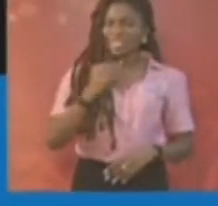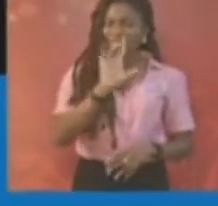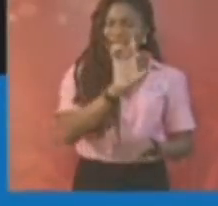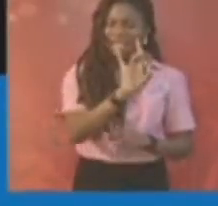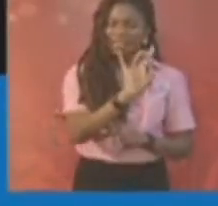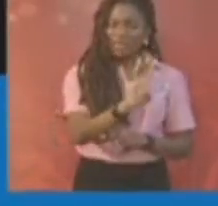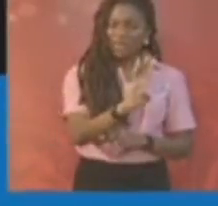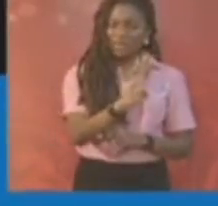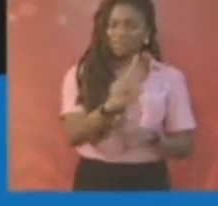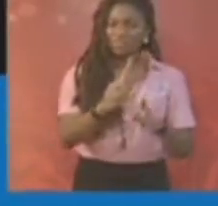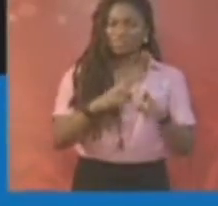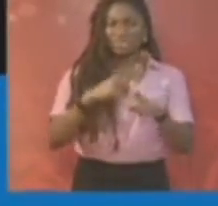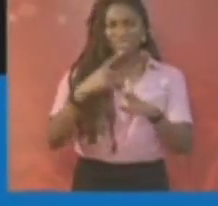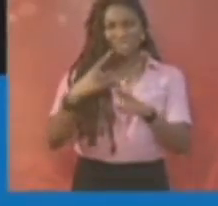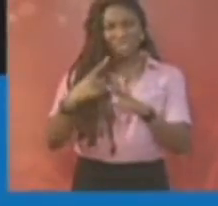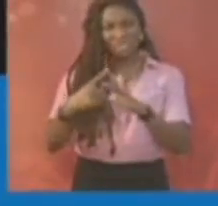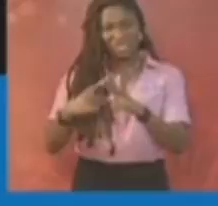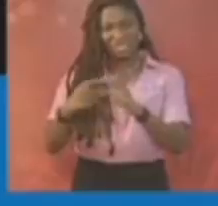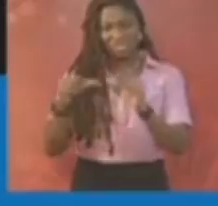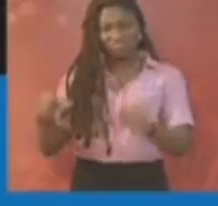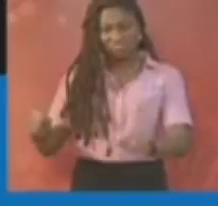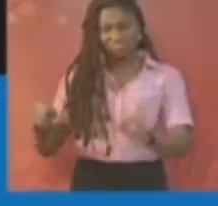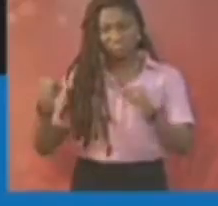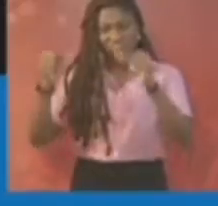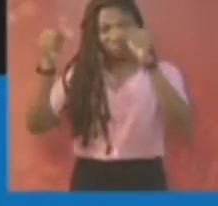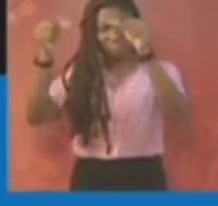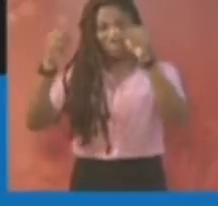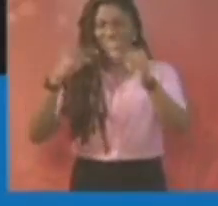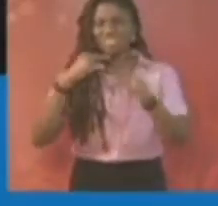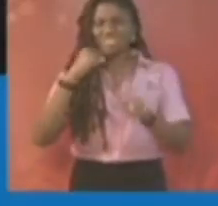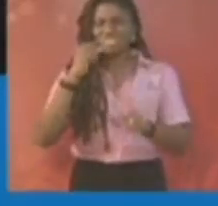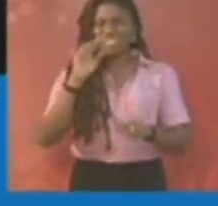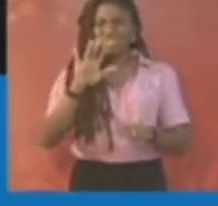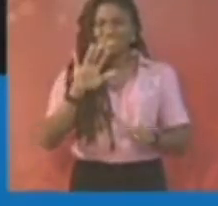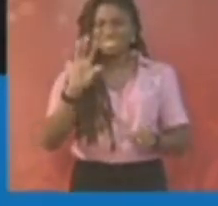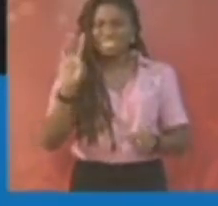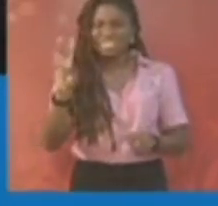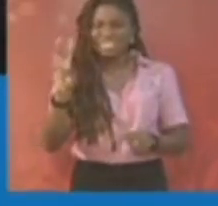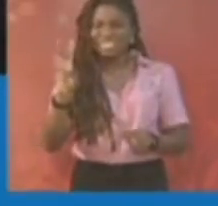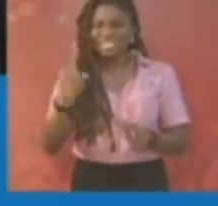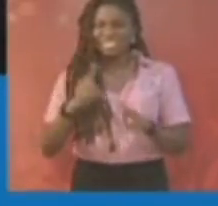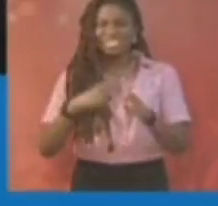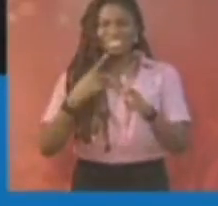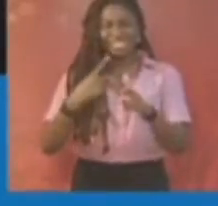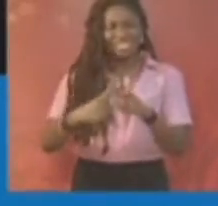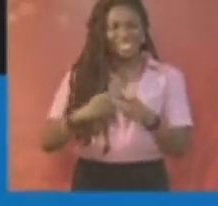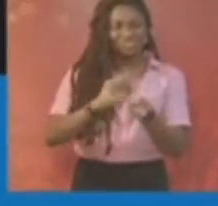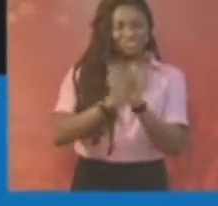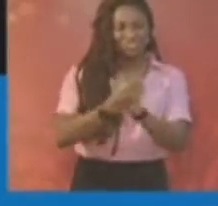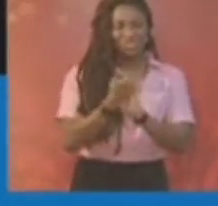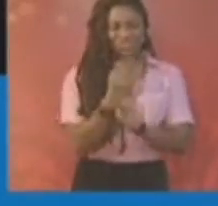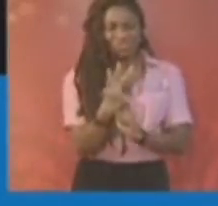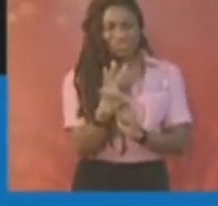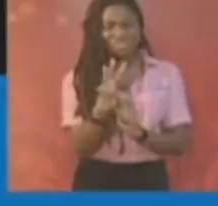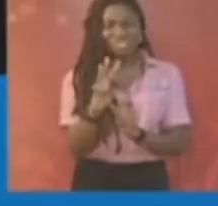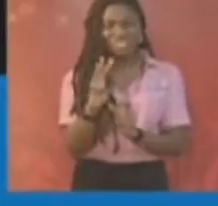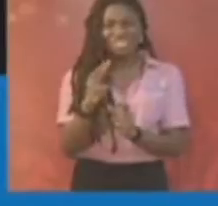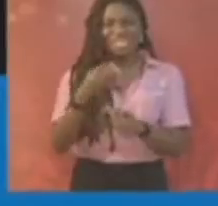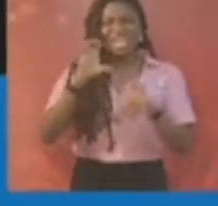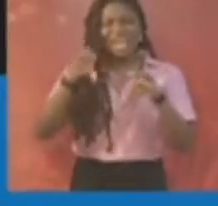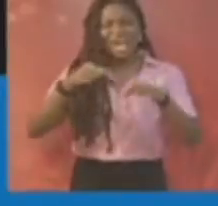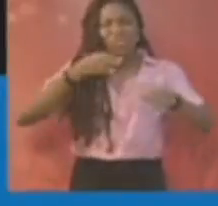to the Ministry of Health on Friday said 66, then Saturday 14, and on Sunday 108. Can you just explain to me these